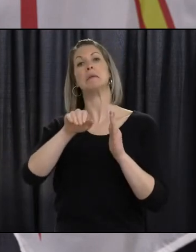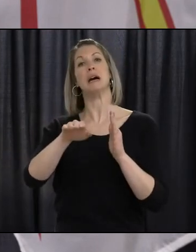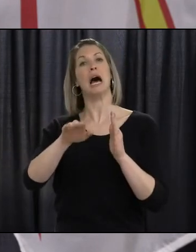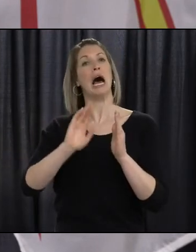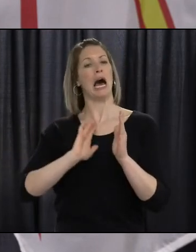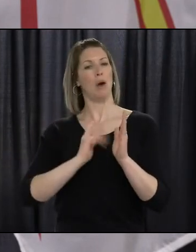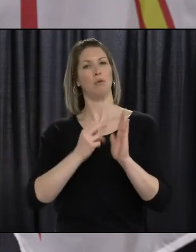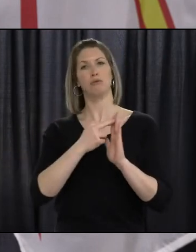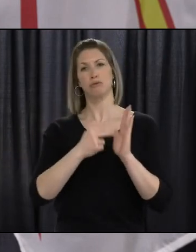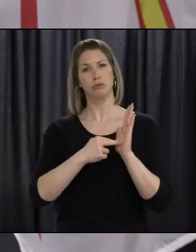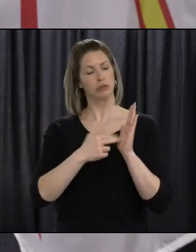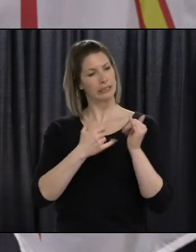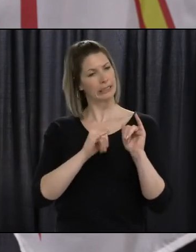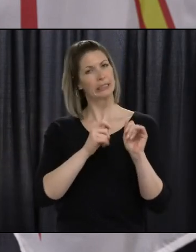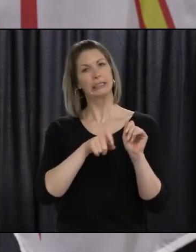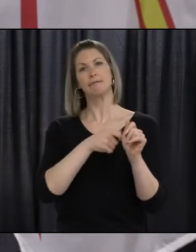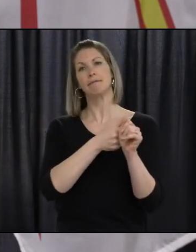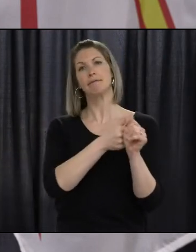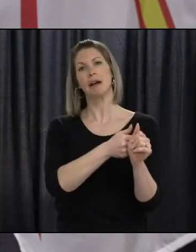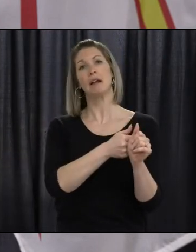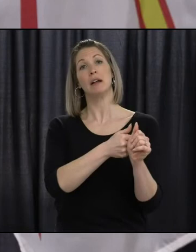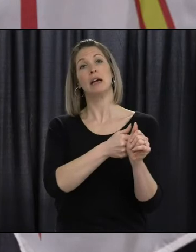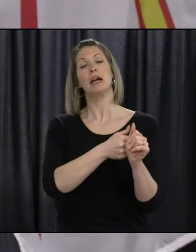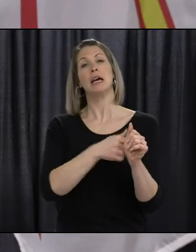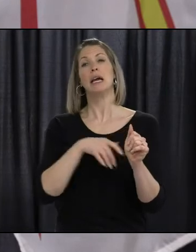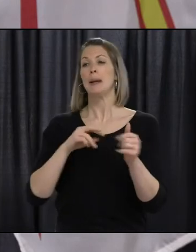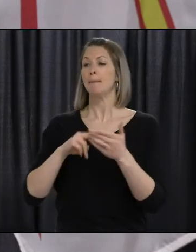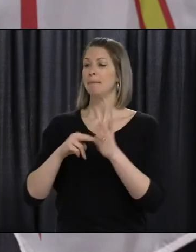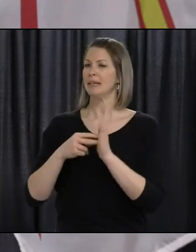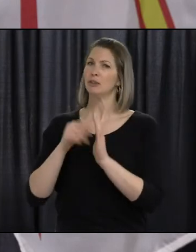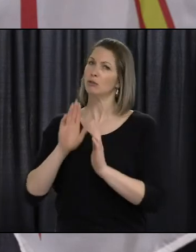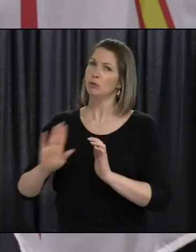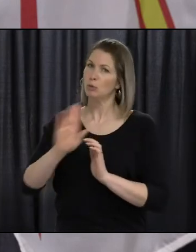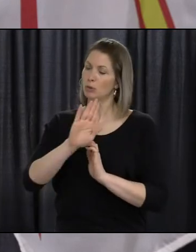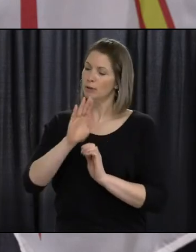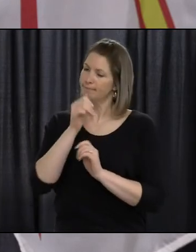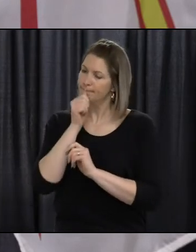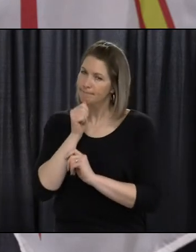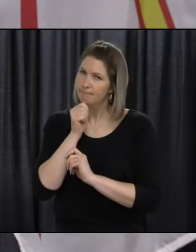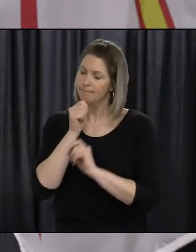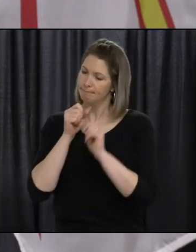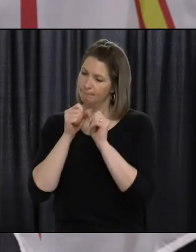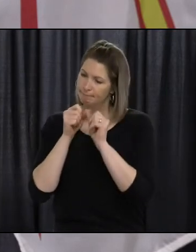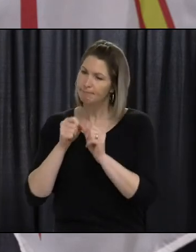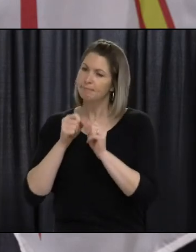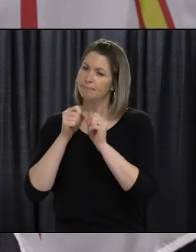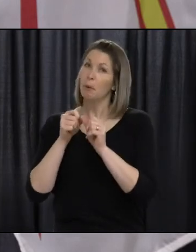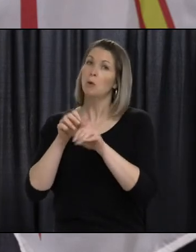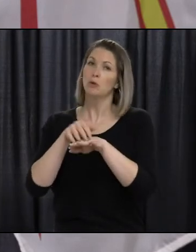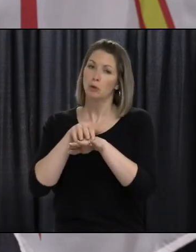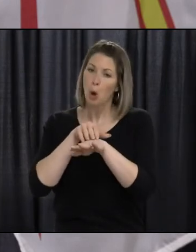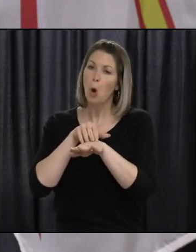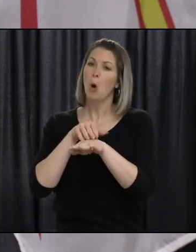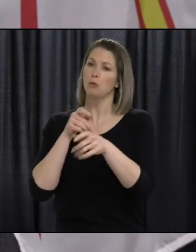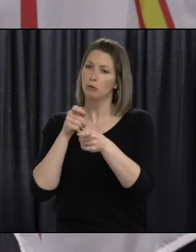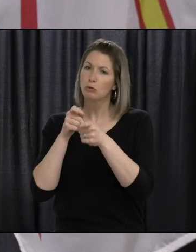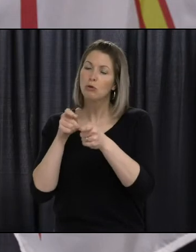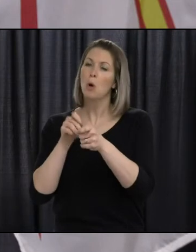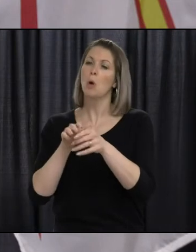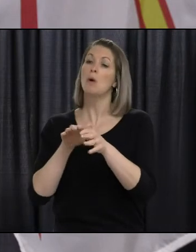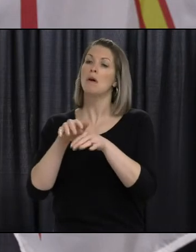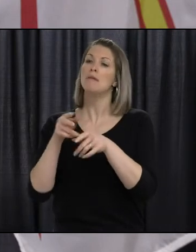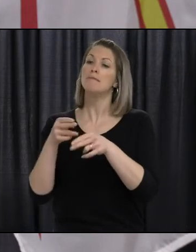COVID-19 in our province. Though it calls for patience and determination, this slow and steady approach is working, and the early